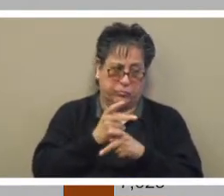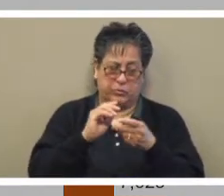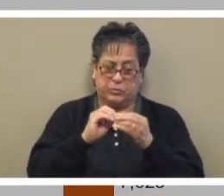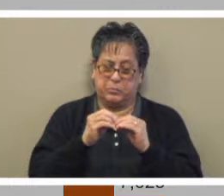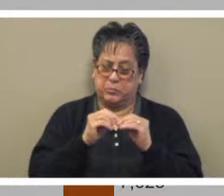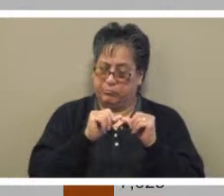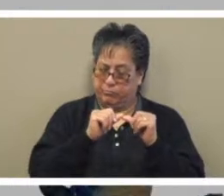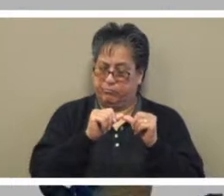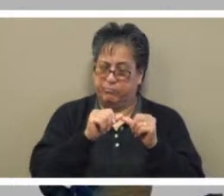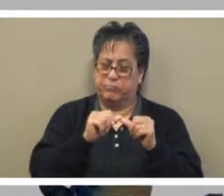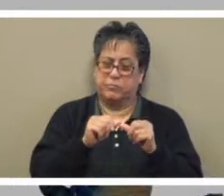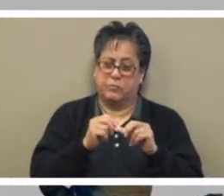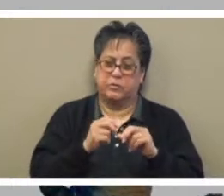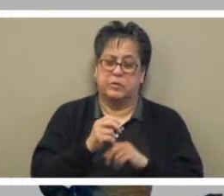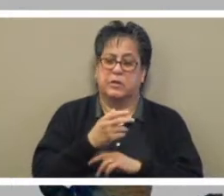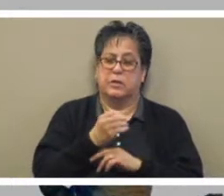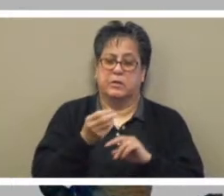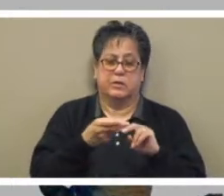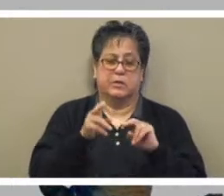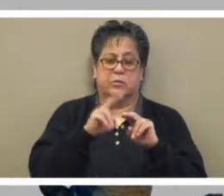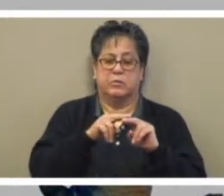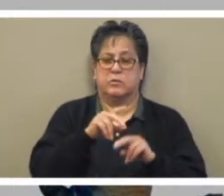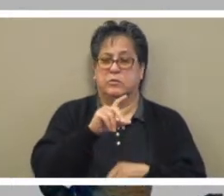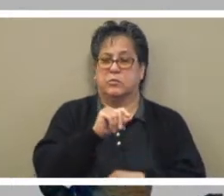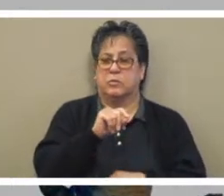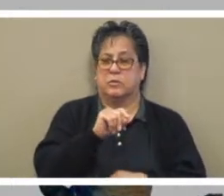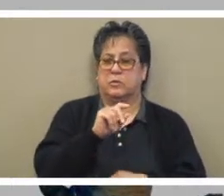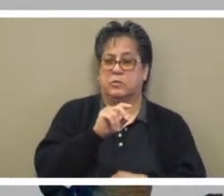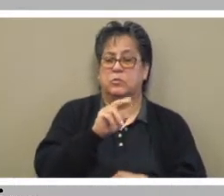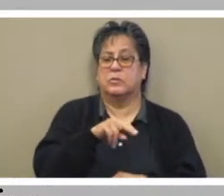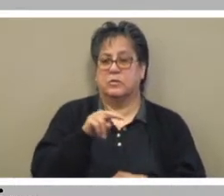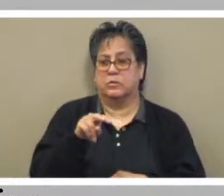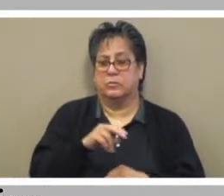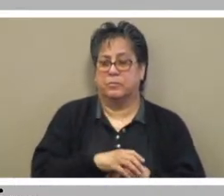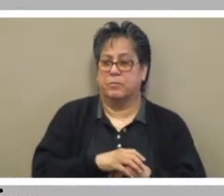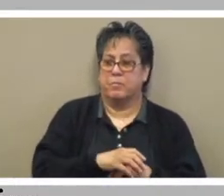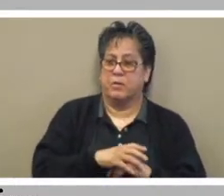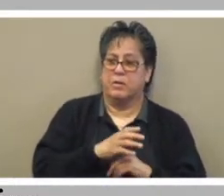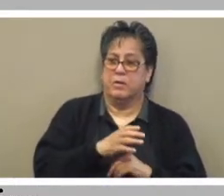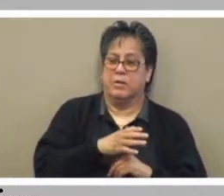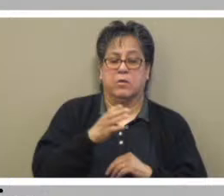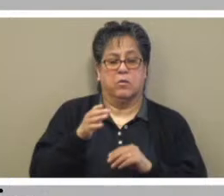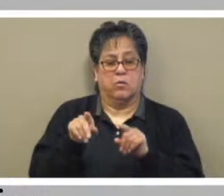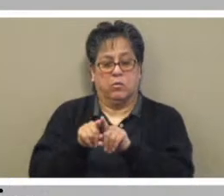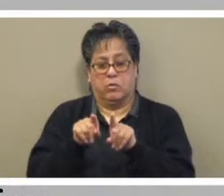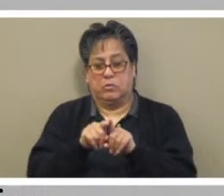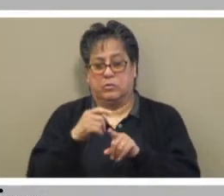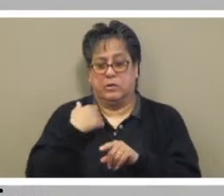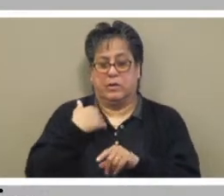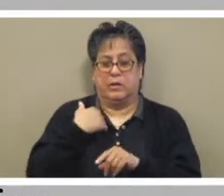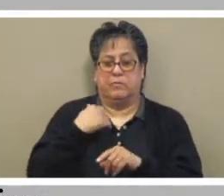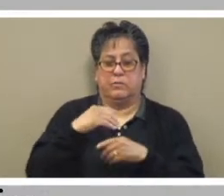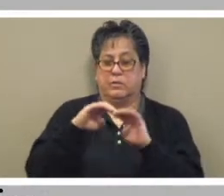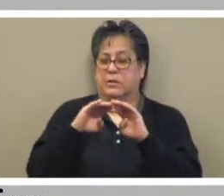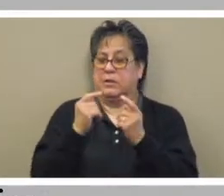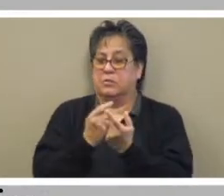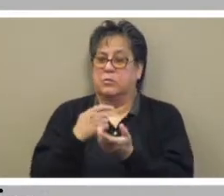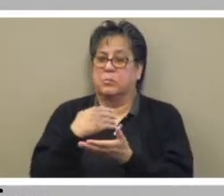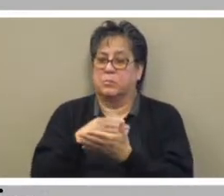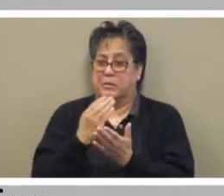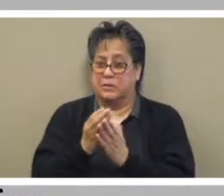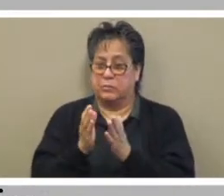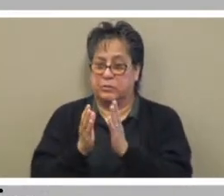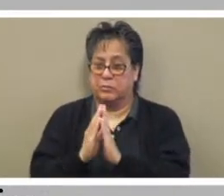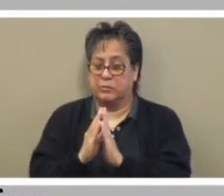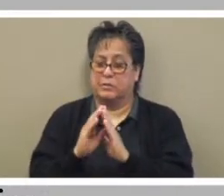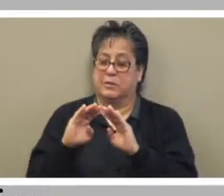not, we increase them back to our 2022 levels. In addition, we have the council budget requests. And so the